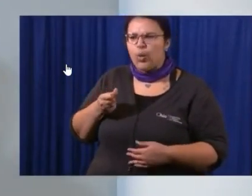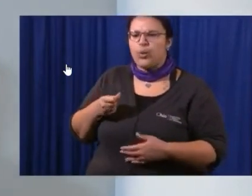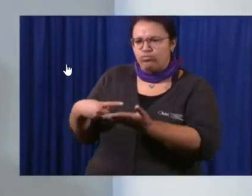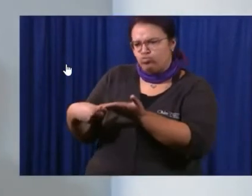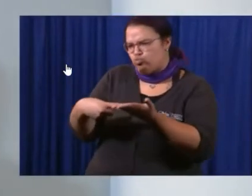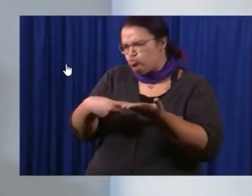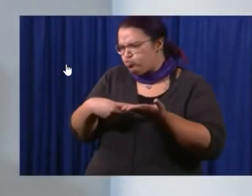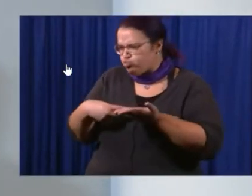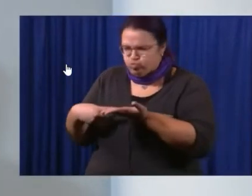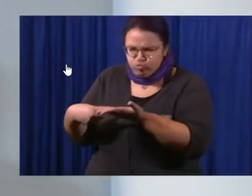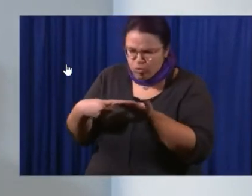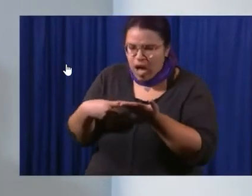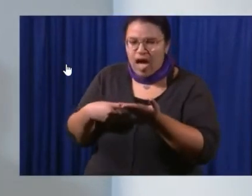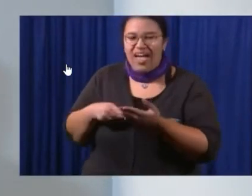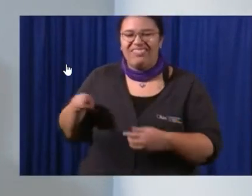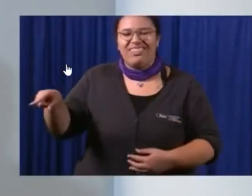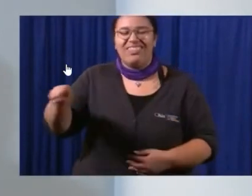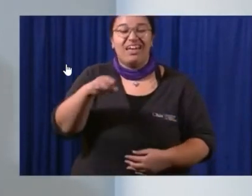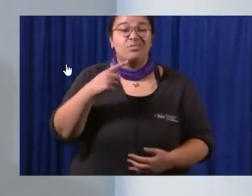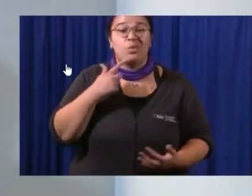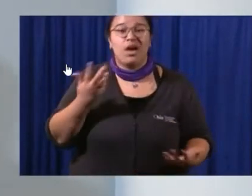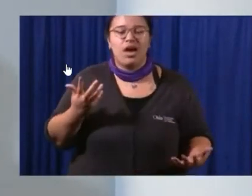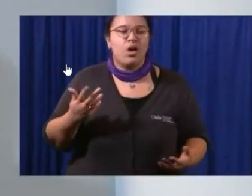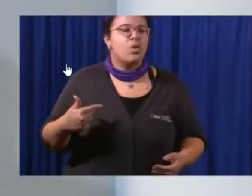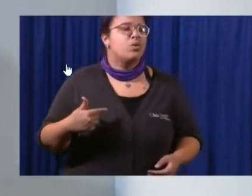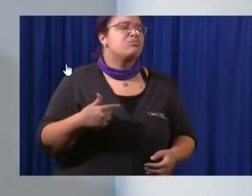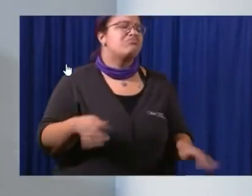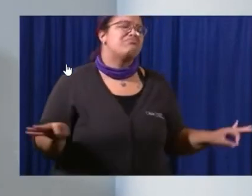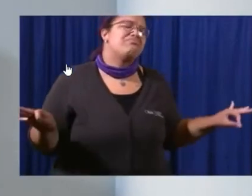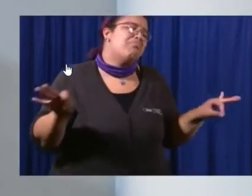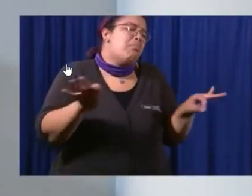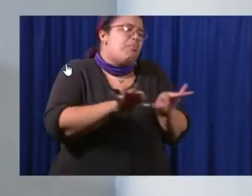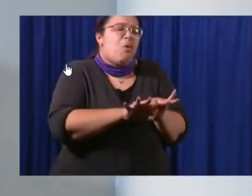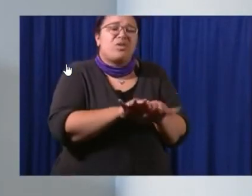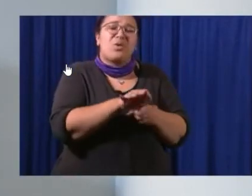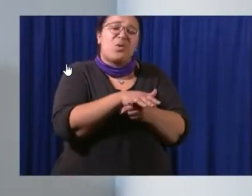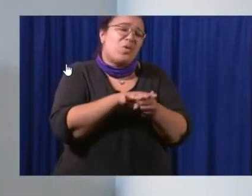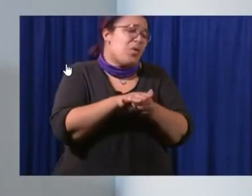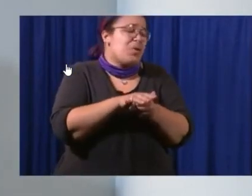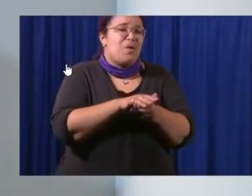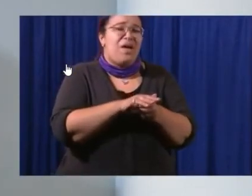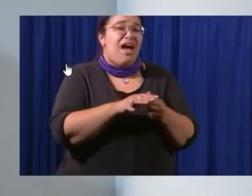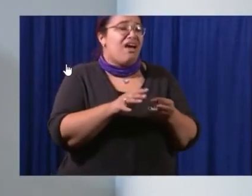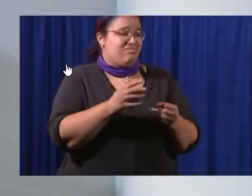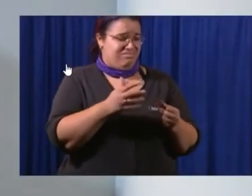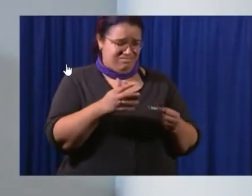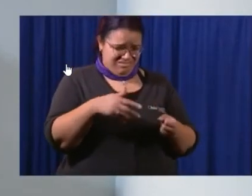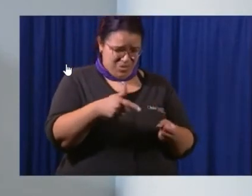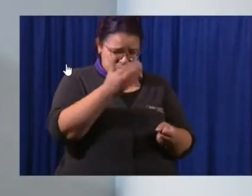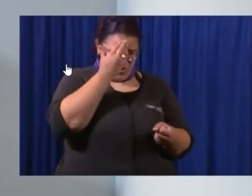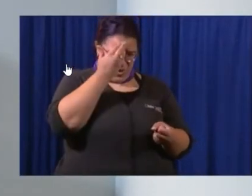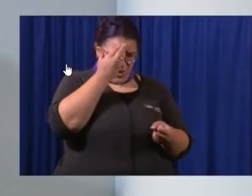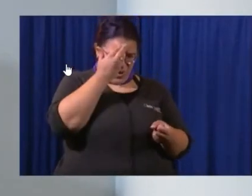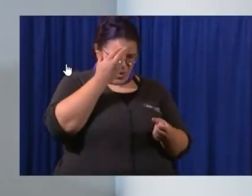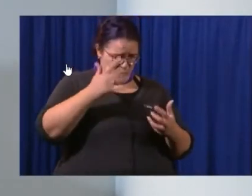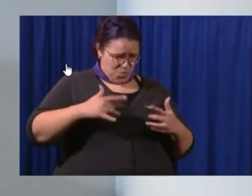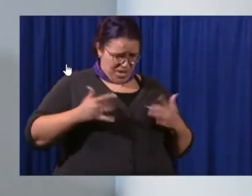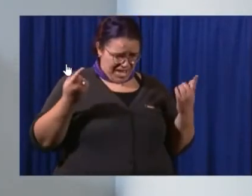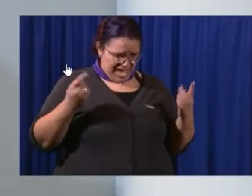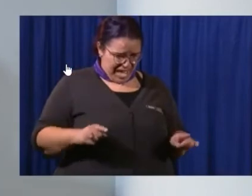localized system so they could do the work of public health officials to create the collaboration,